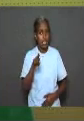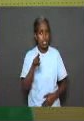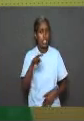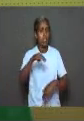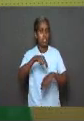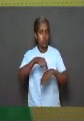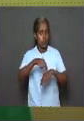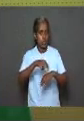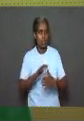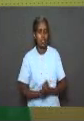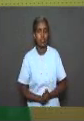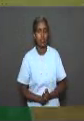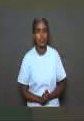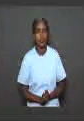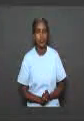as a constant.